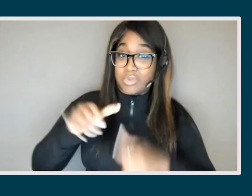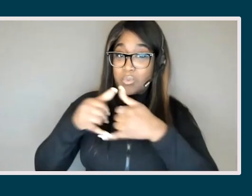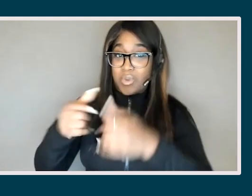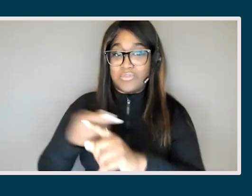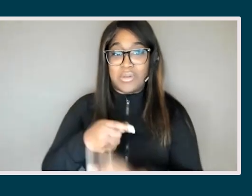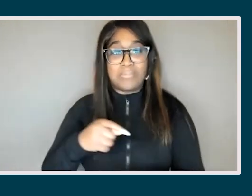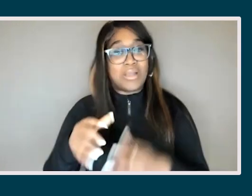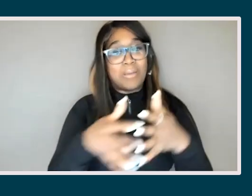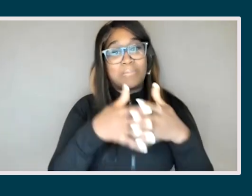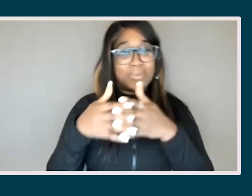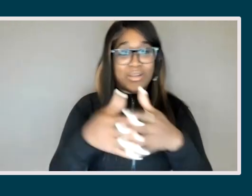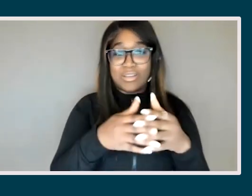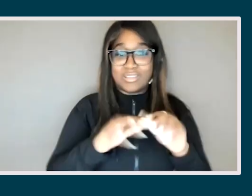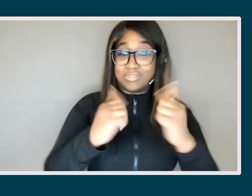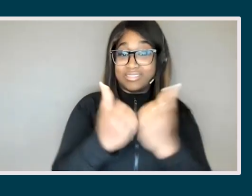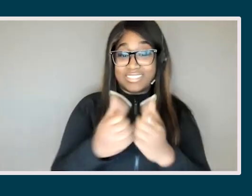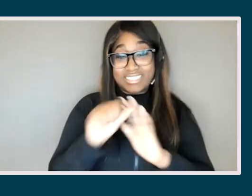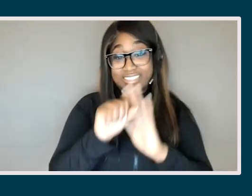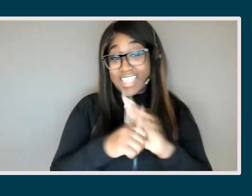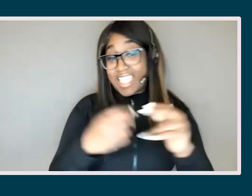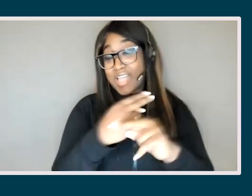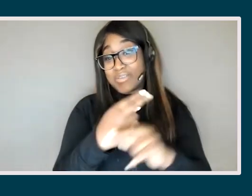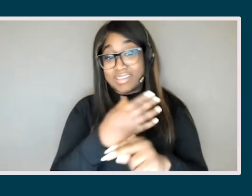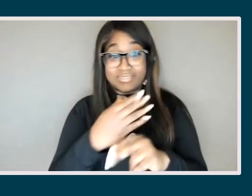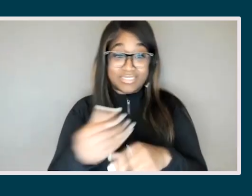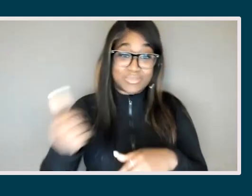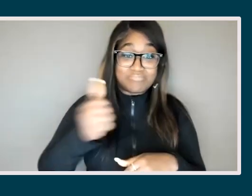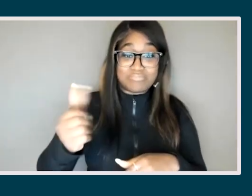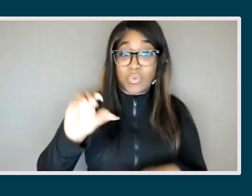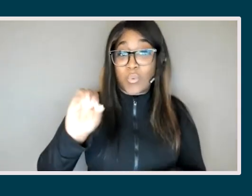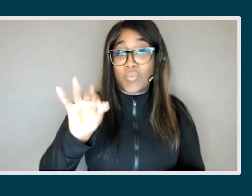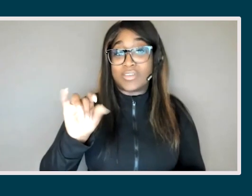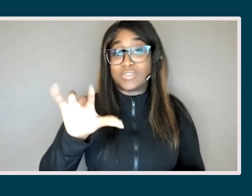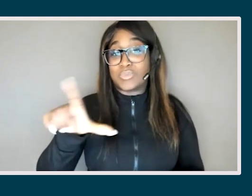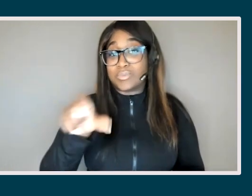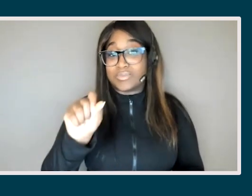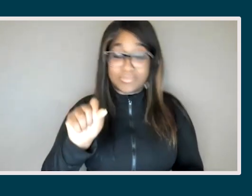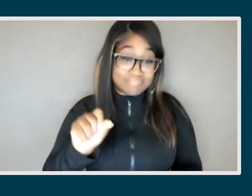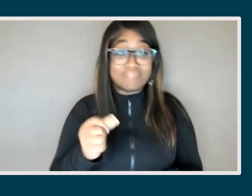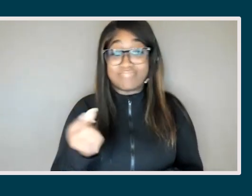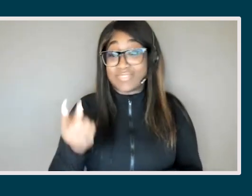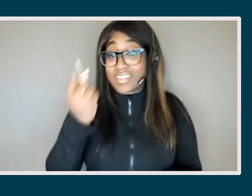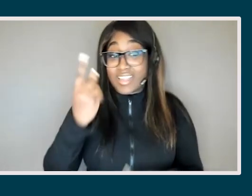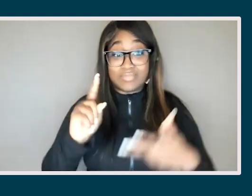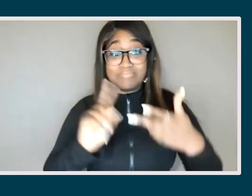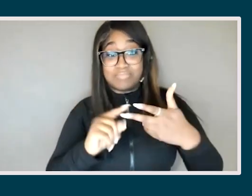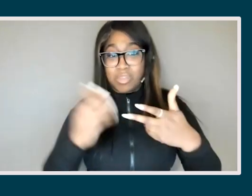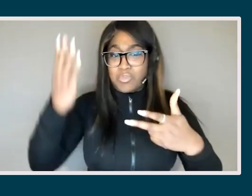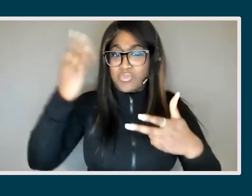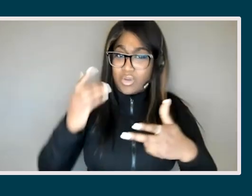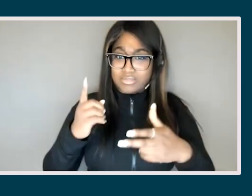and Transportation Officials. Previously, Barbara was served in the Idaho State Legislature as a